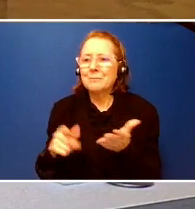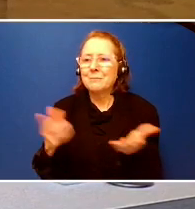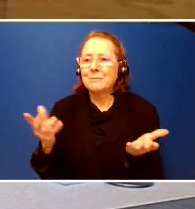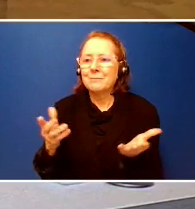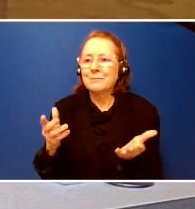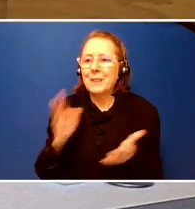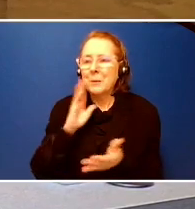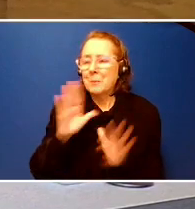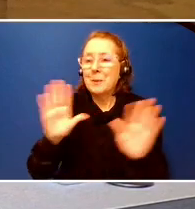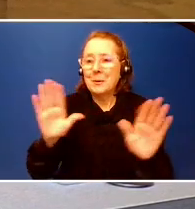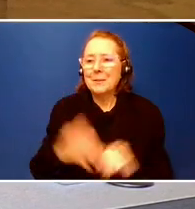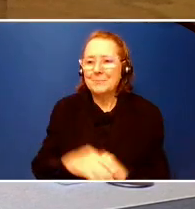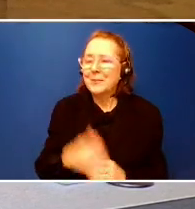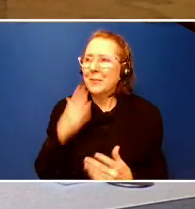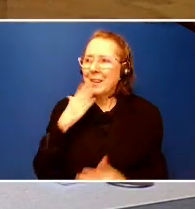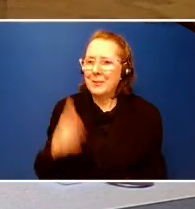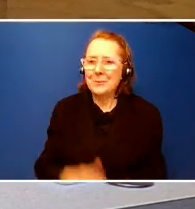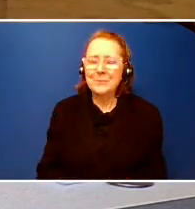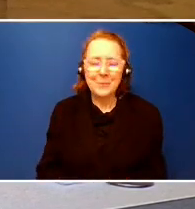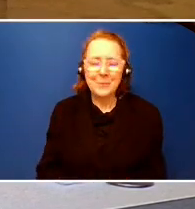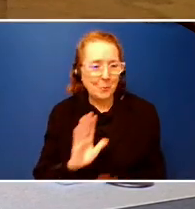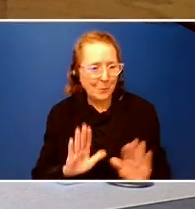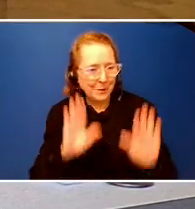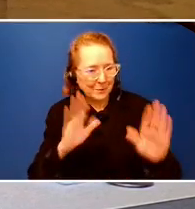going to be great. So thank you. Wonderful. Thank you.